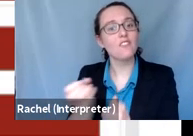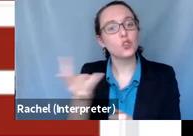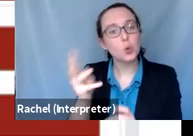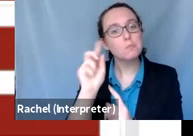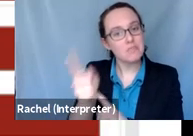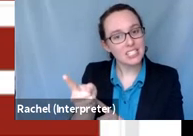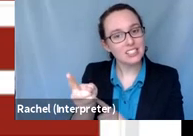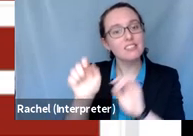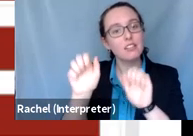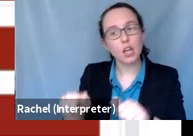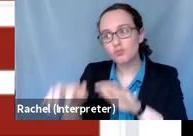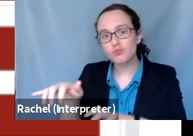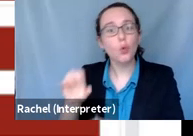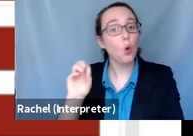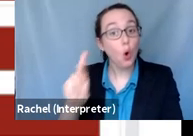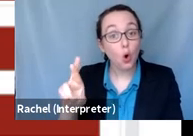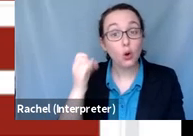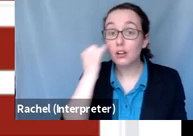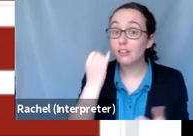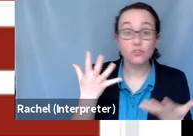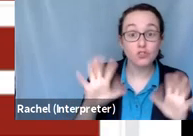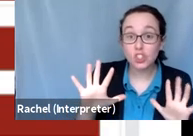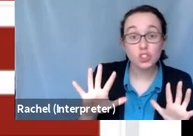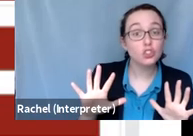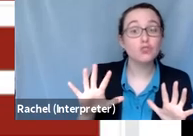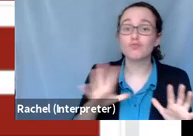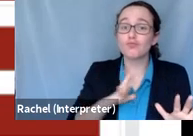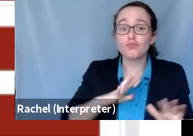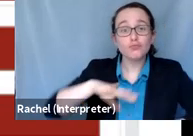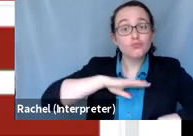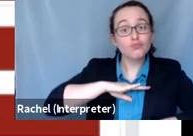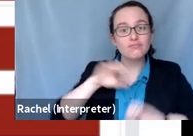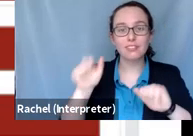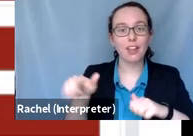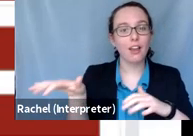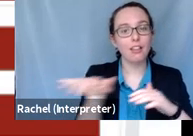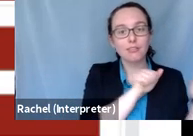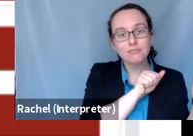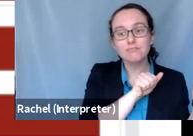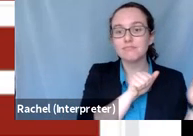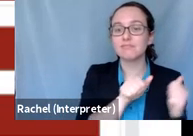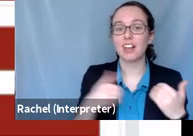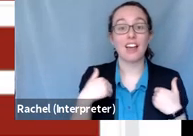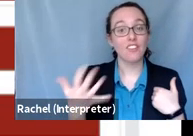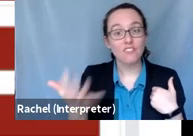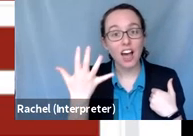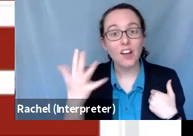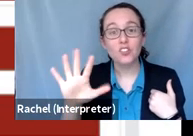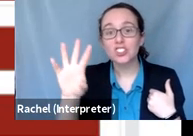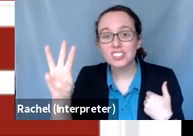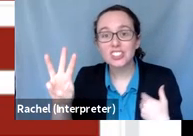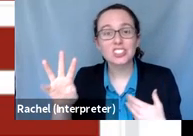to ask those questions if you need. I see we have about 5 or 6 students. So yeah, we're here to help you if you need